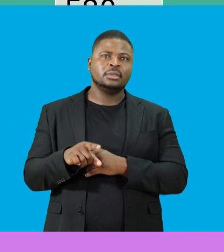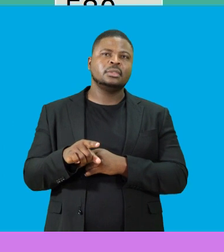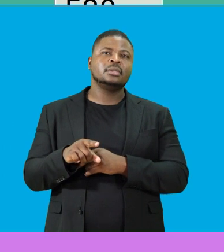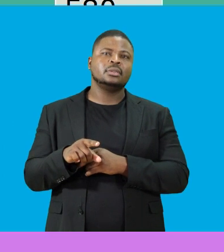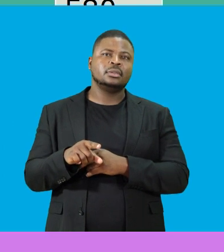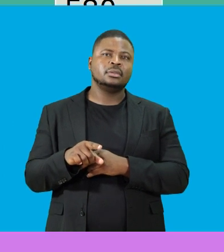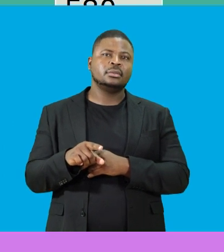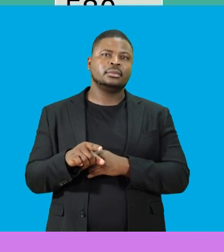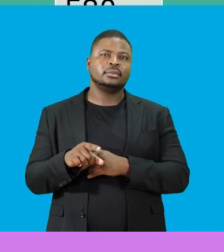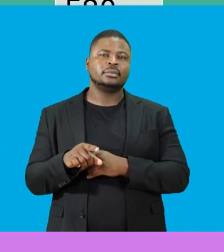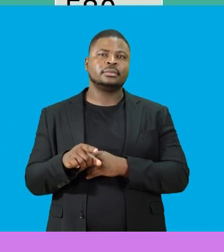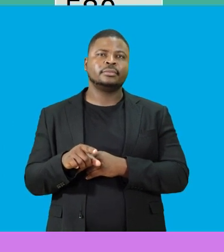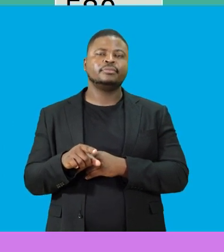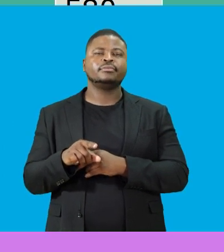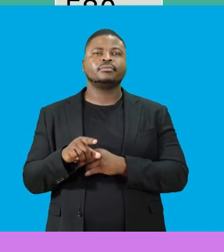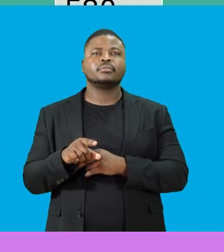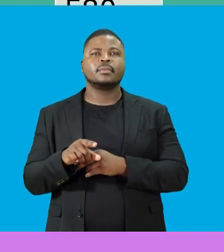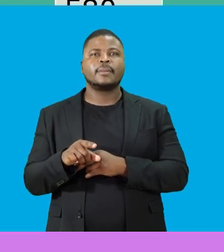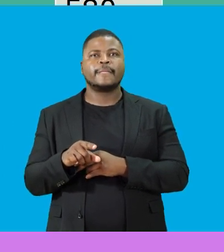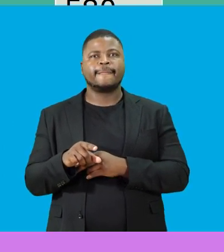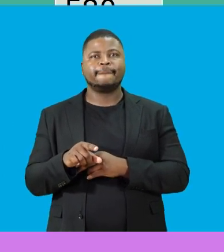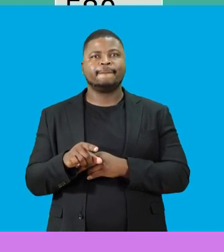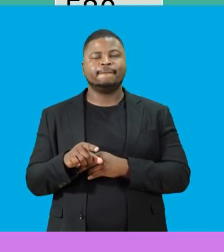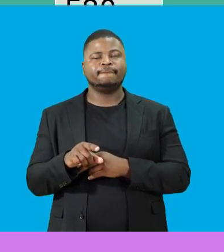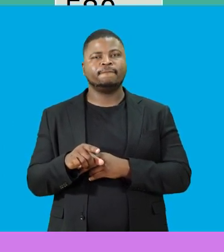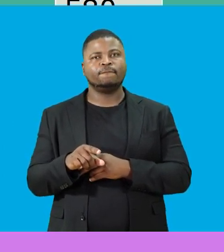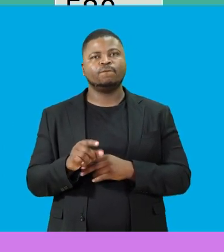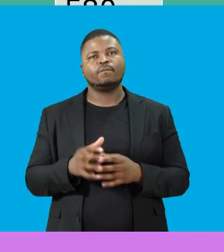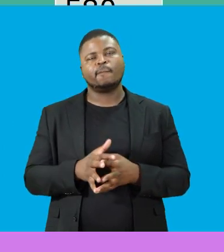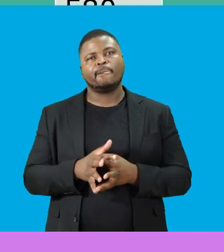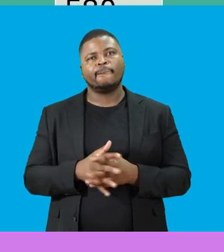What is 1,680 times 20